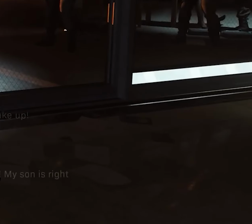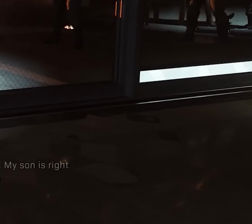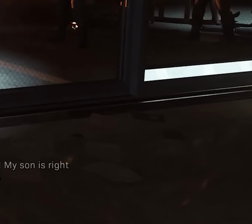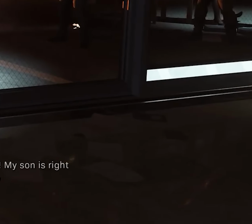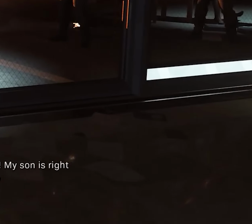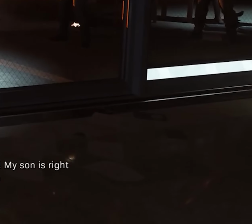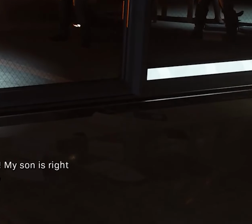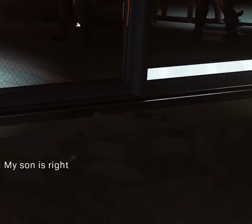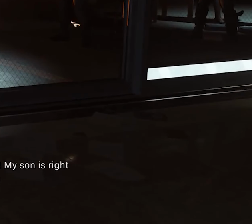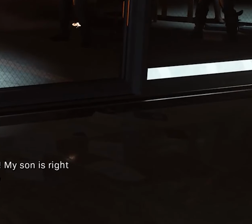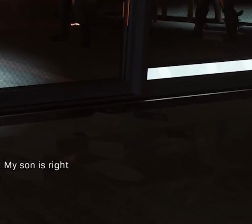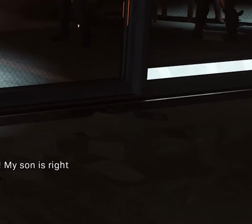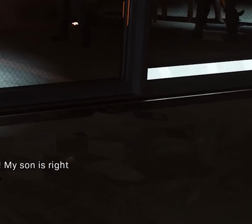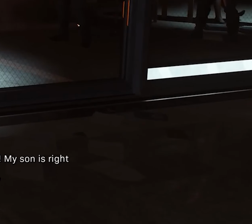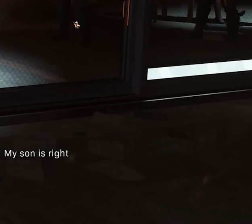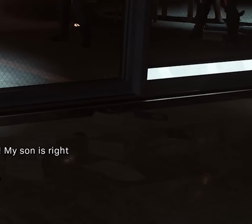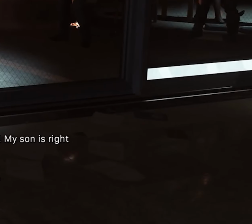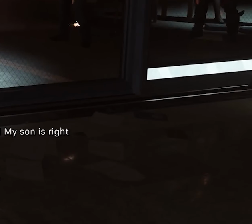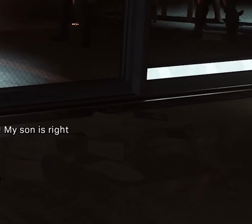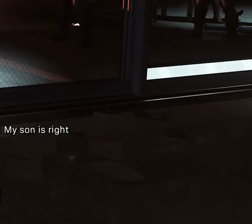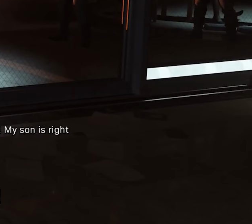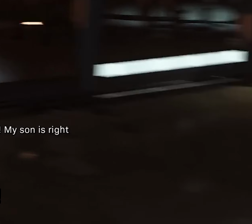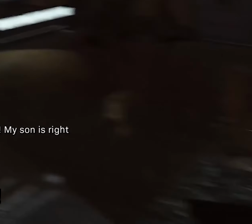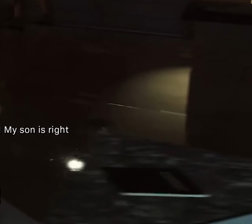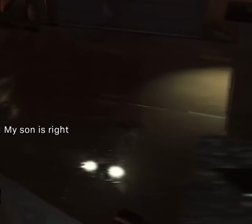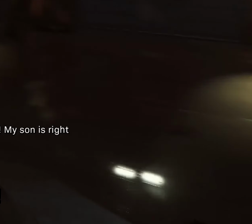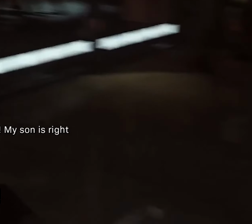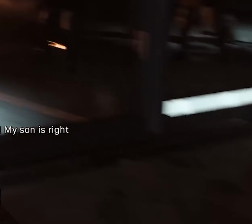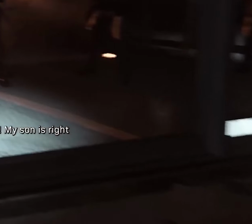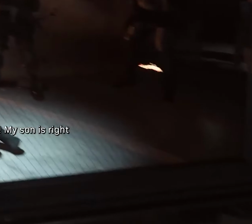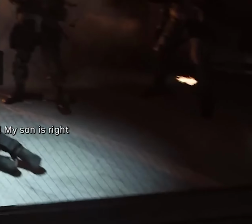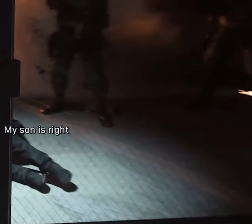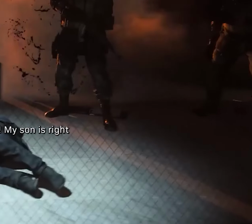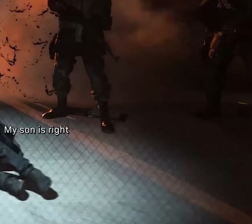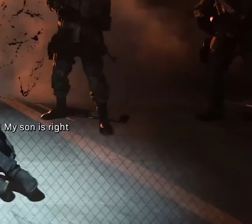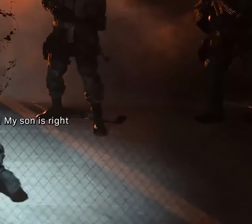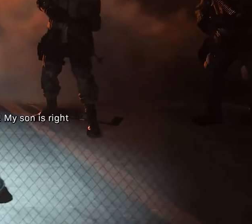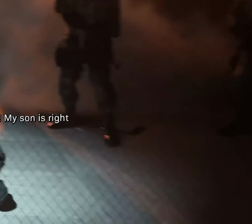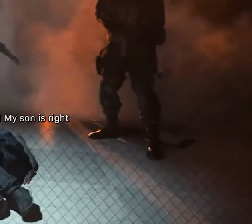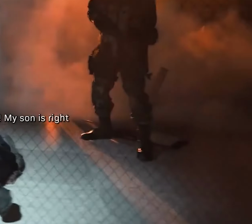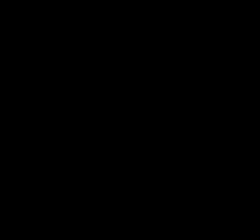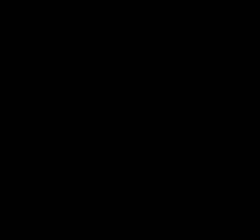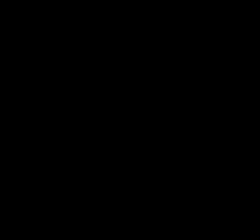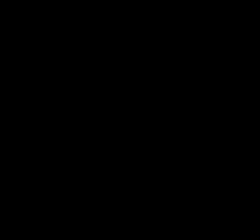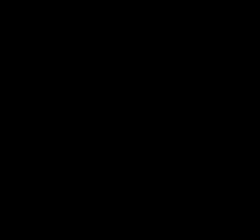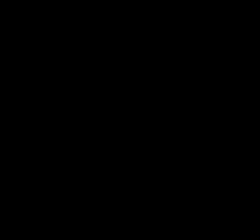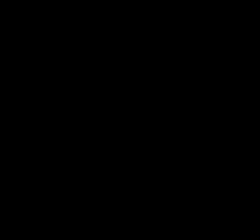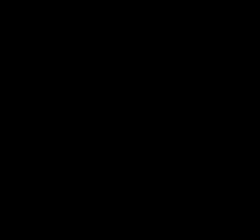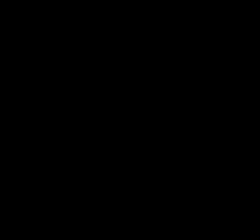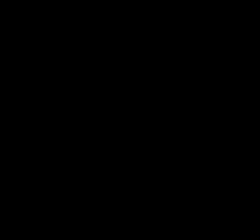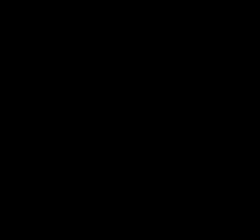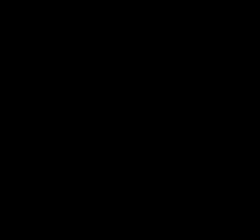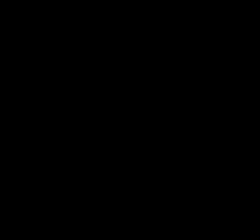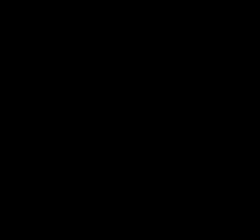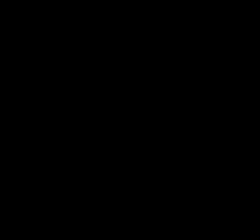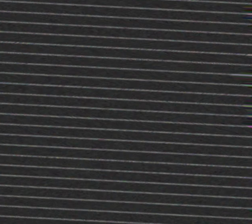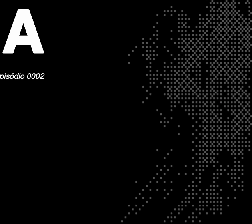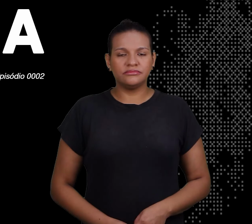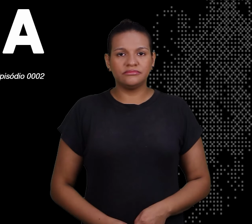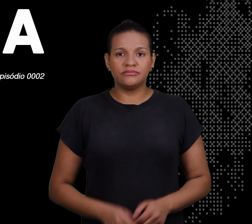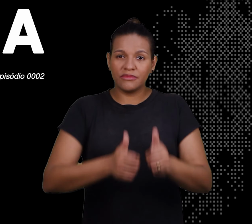Save his life, Sergeant. Now, sir. Give us the wolf! Sorry. Mercy is weak.